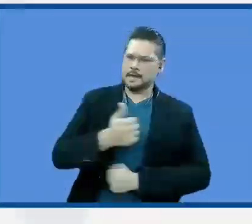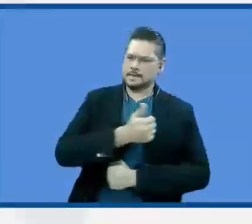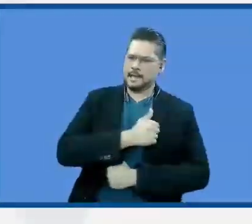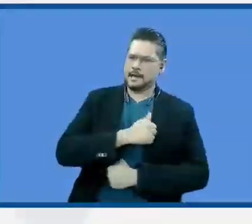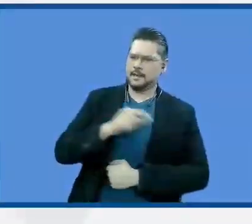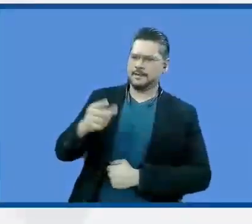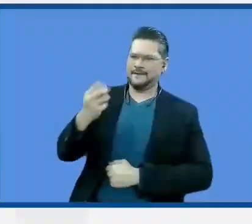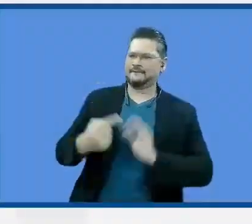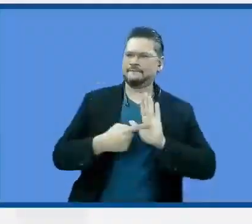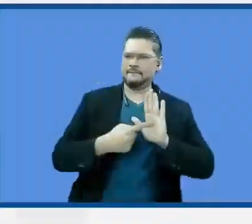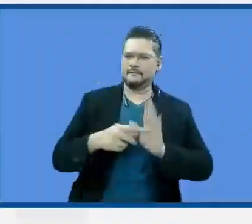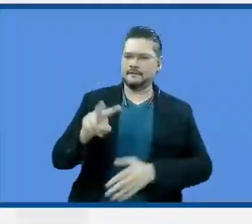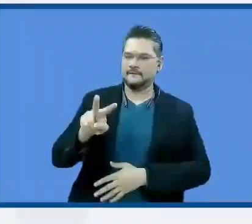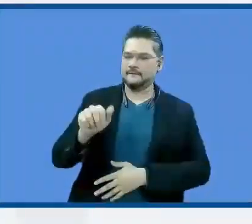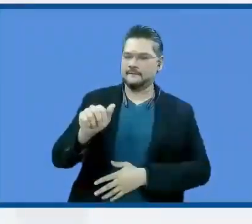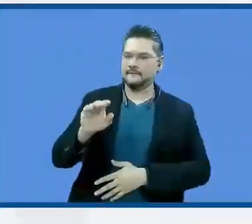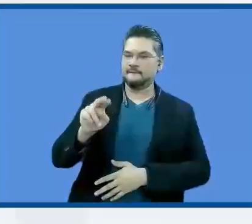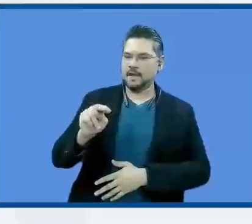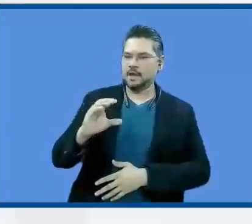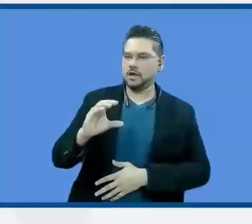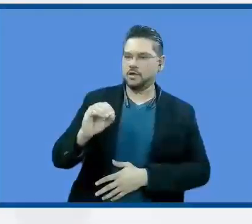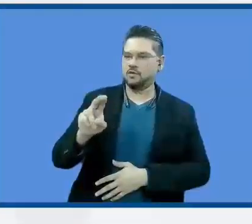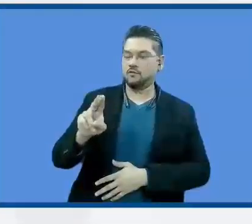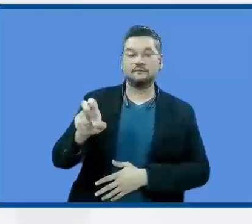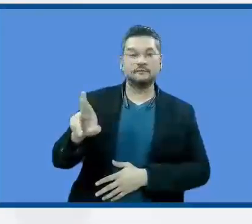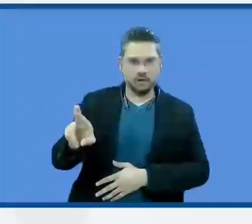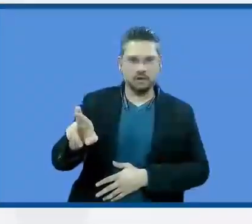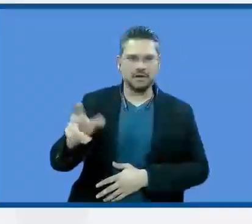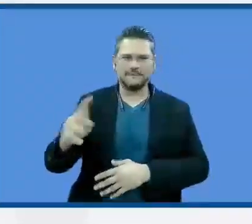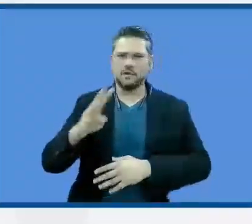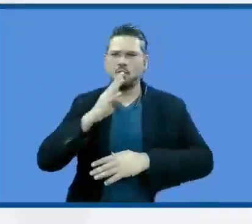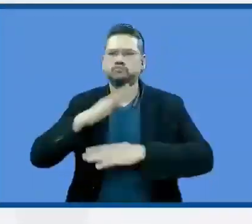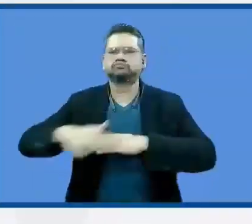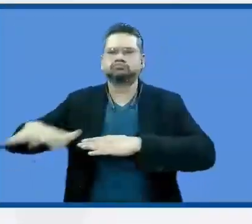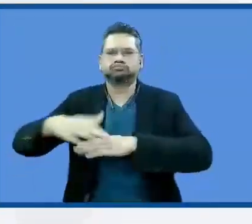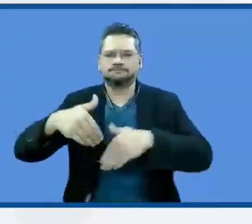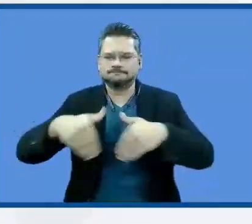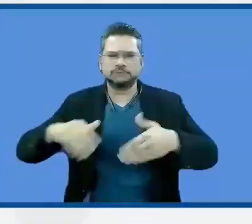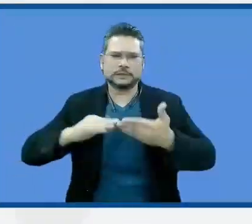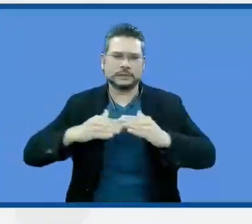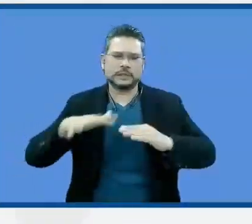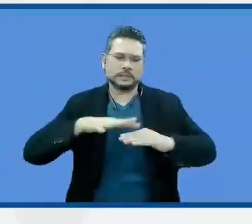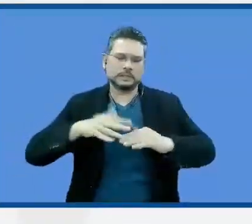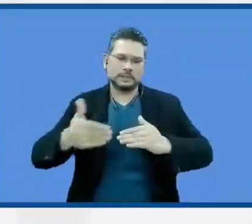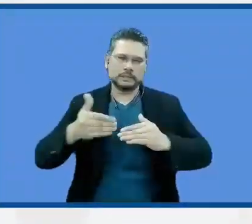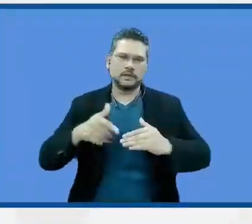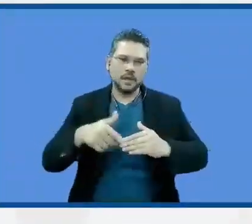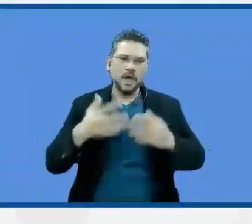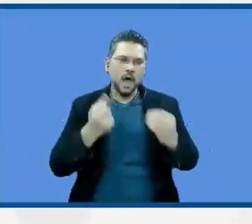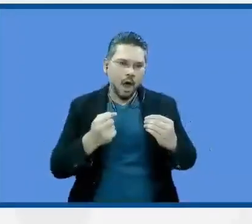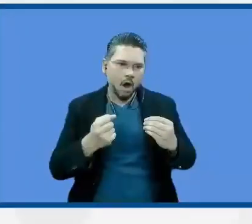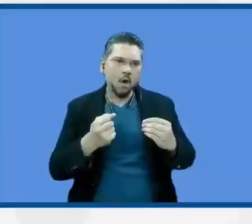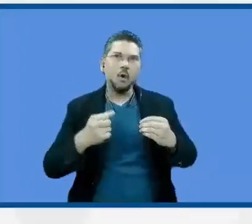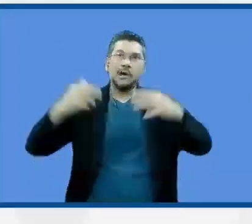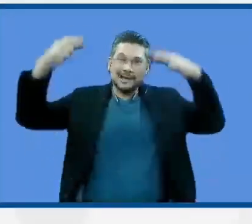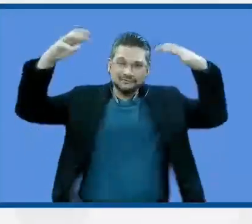a coastal city, is investing in green rainwater infrastructure to manage stormwater and reduce the